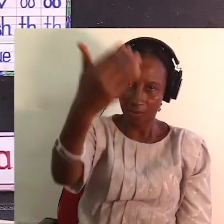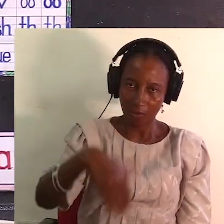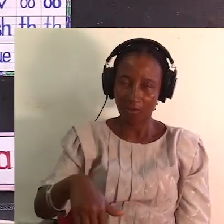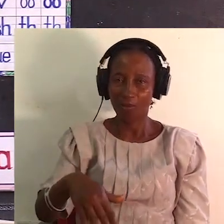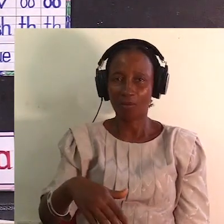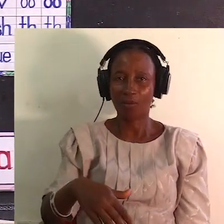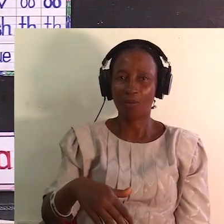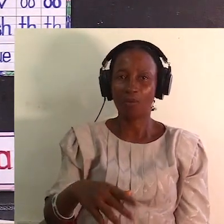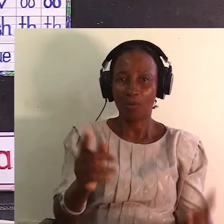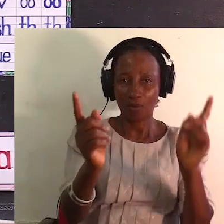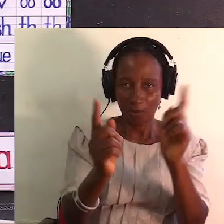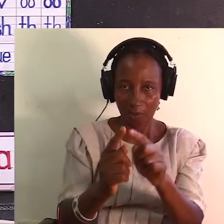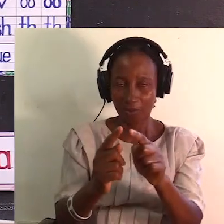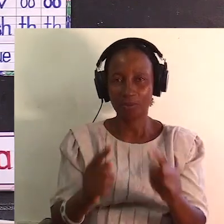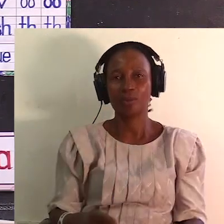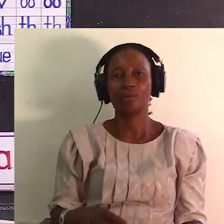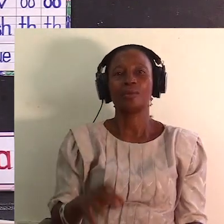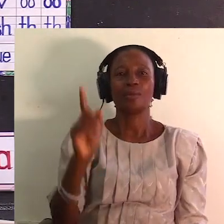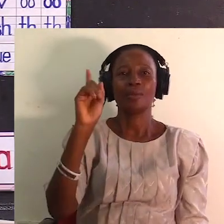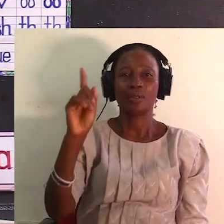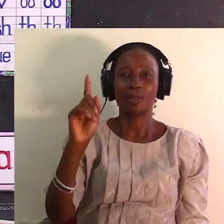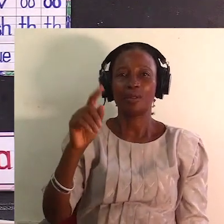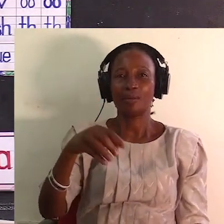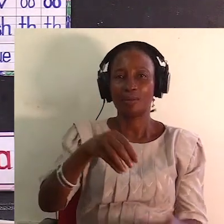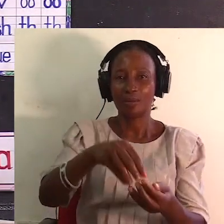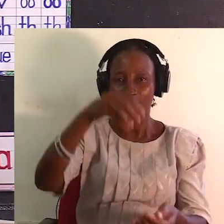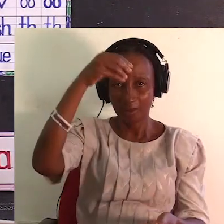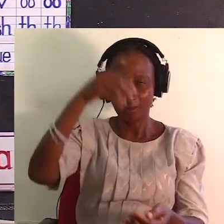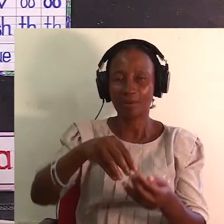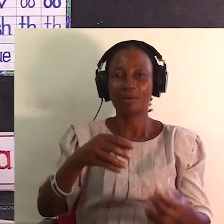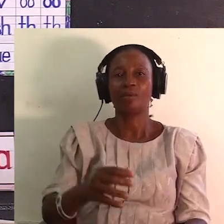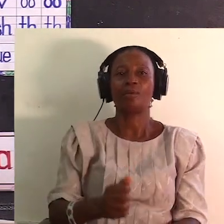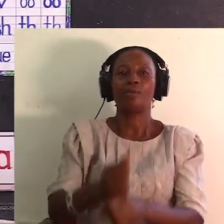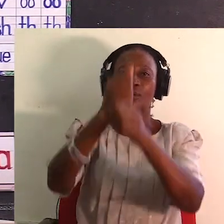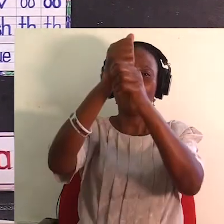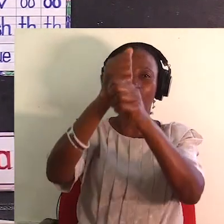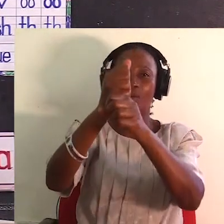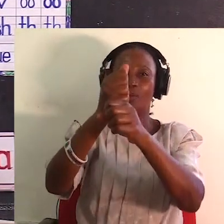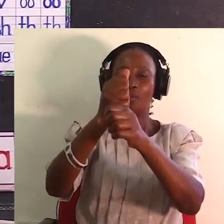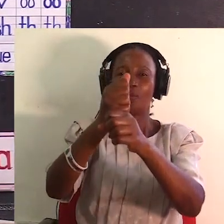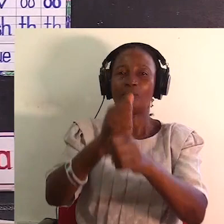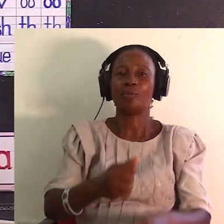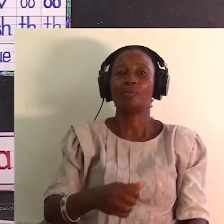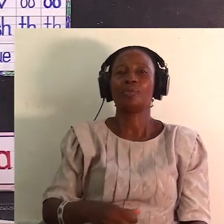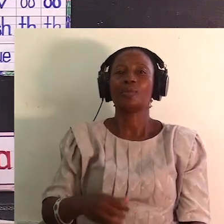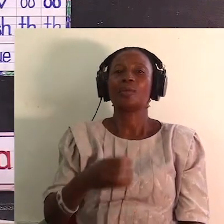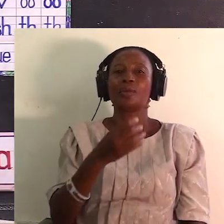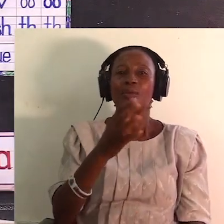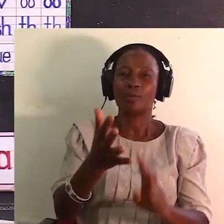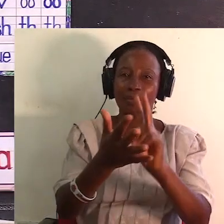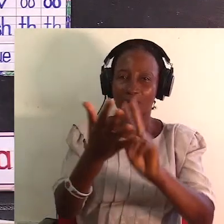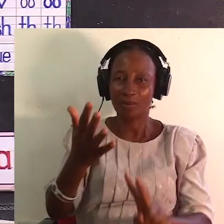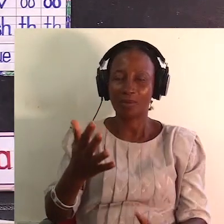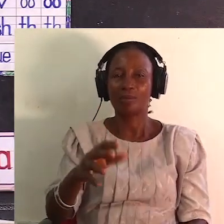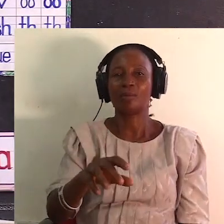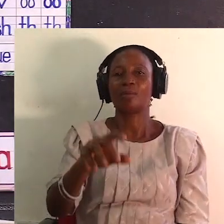within the sounds you've already learned, you will be able to attack that word. You will be able to read